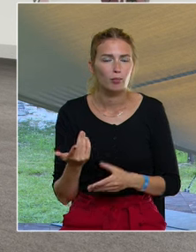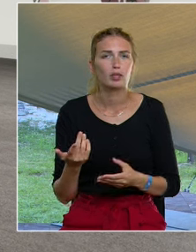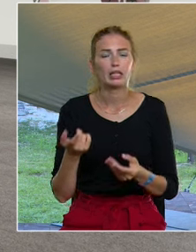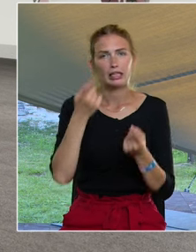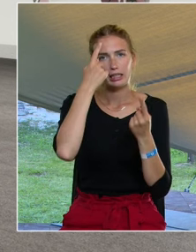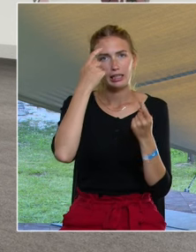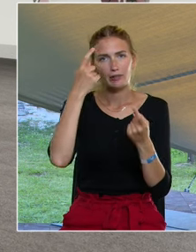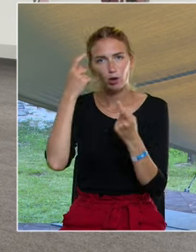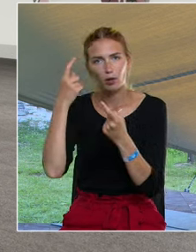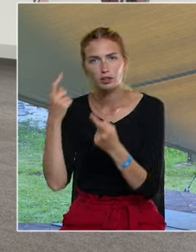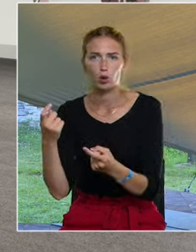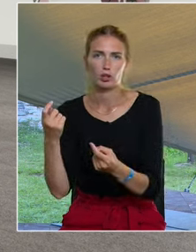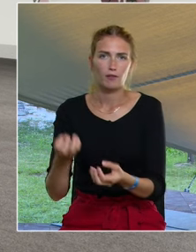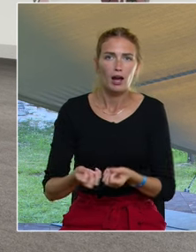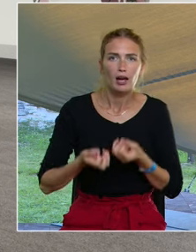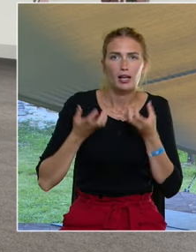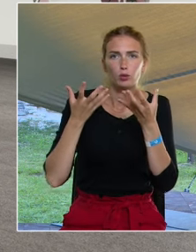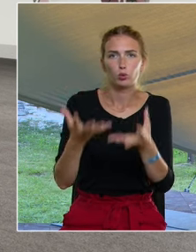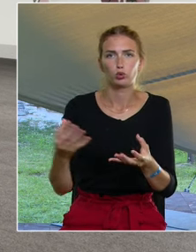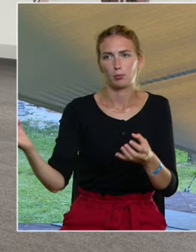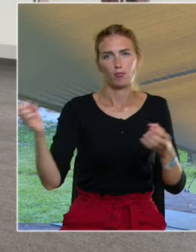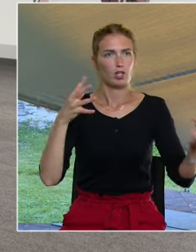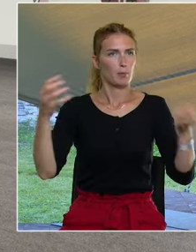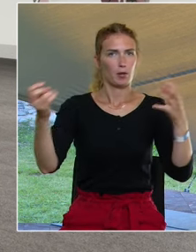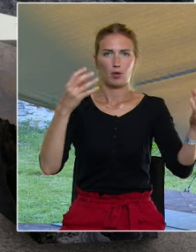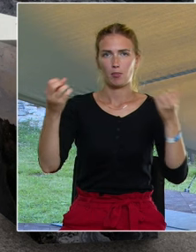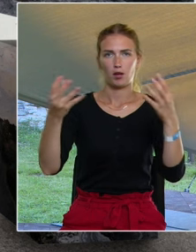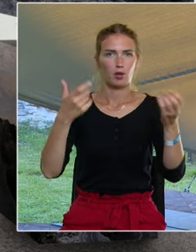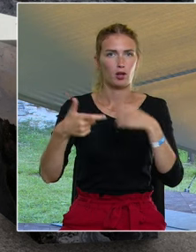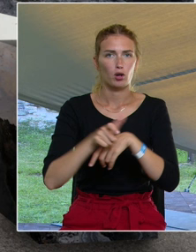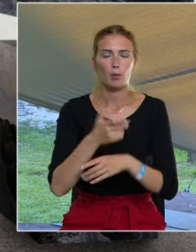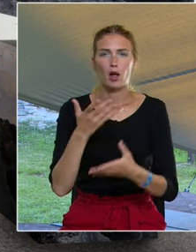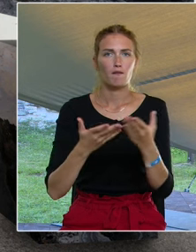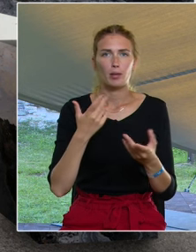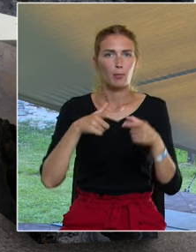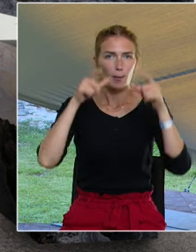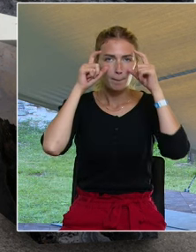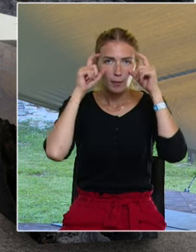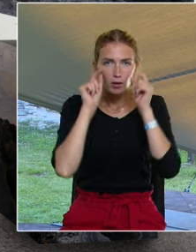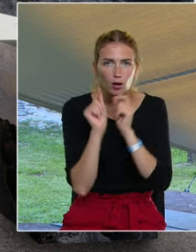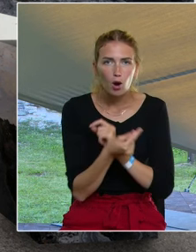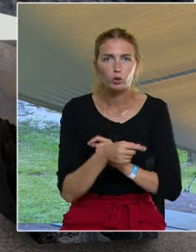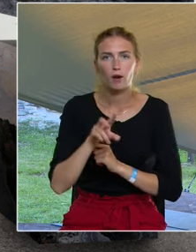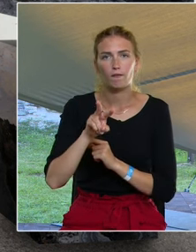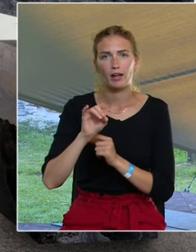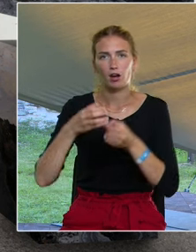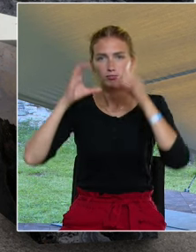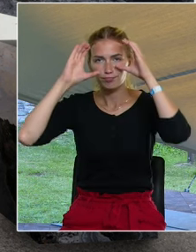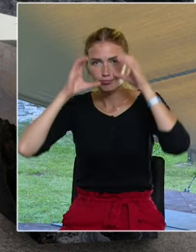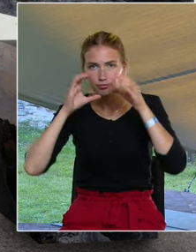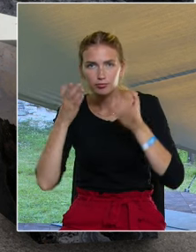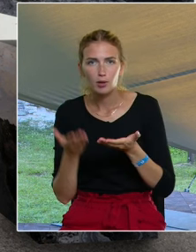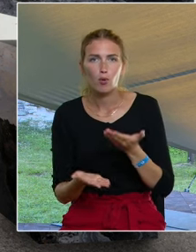information, but also means of expression. You know, they might come through a pair of smart glasses, they might be in a VR space, more in a sort of maybe a